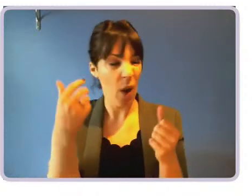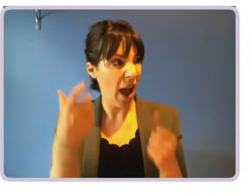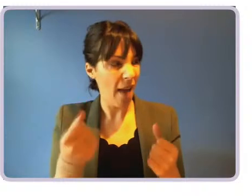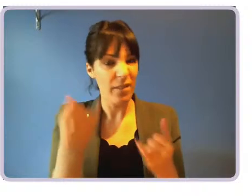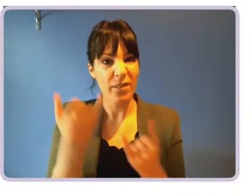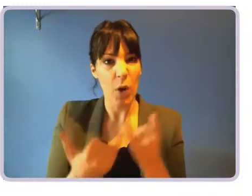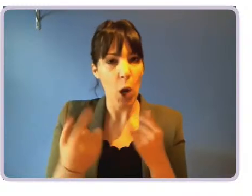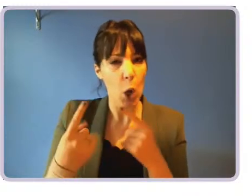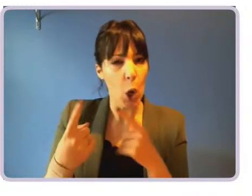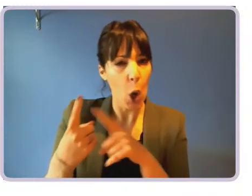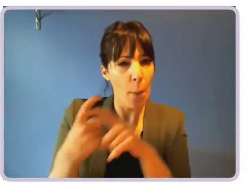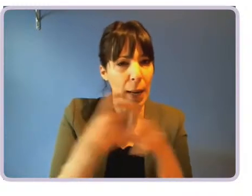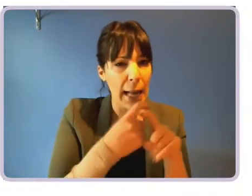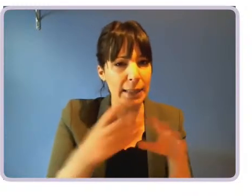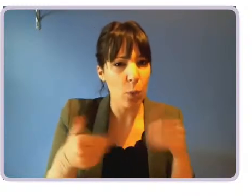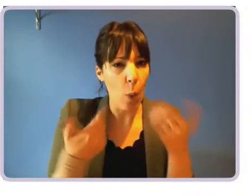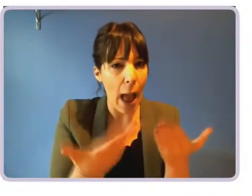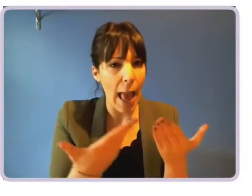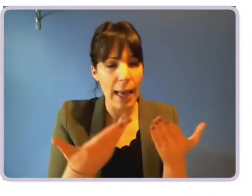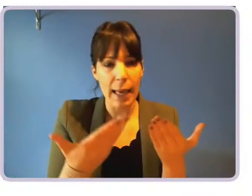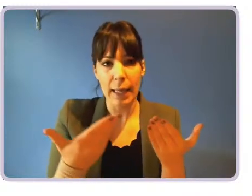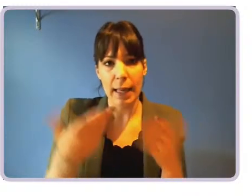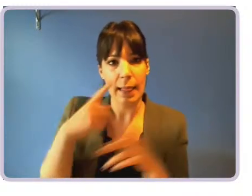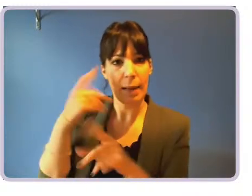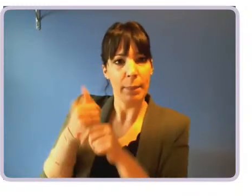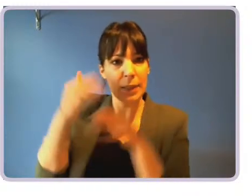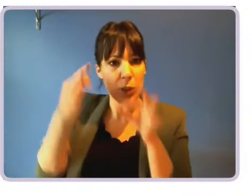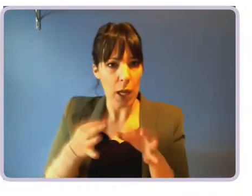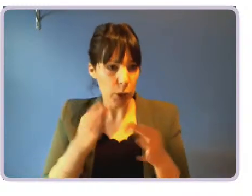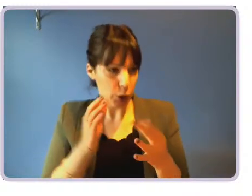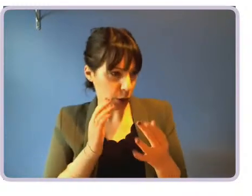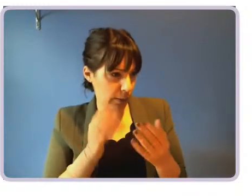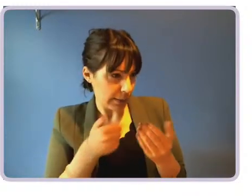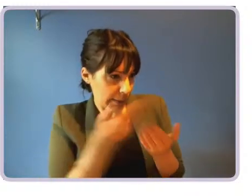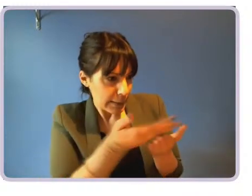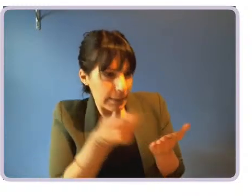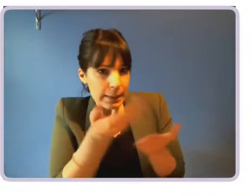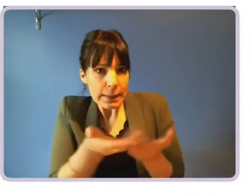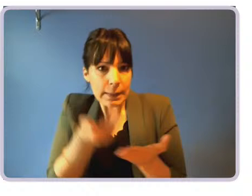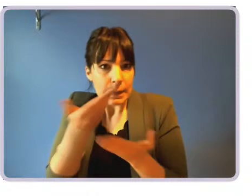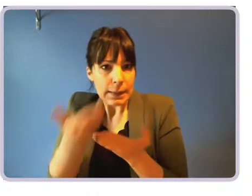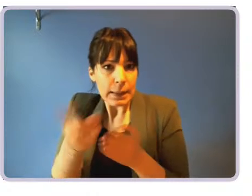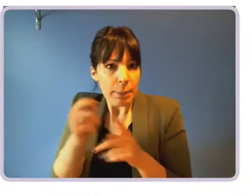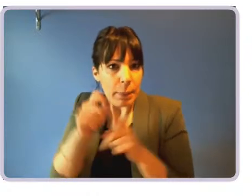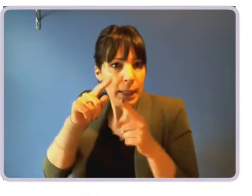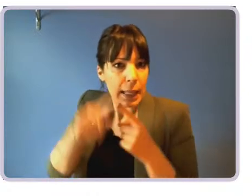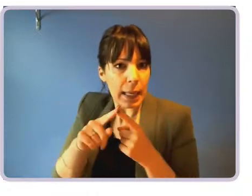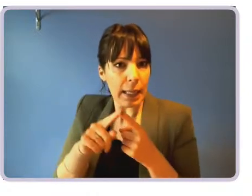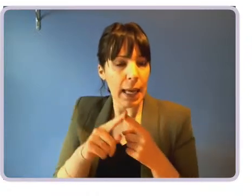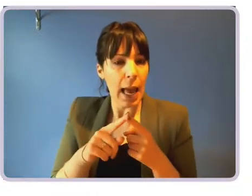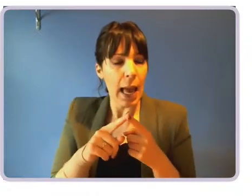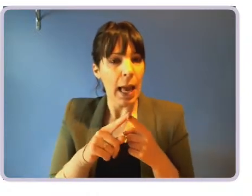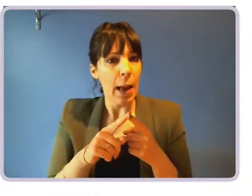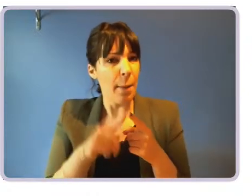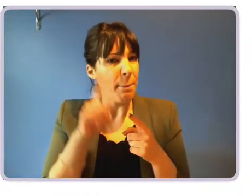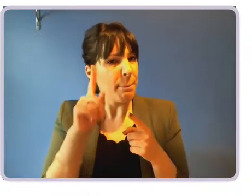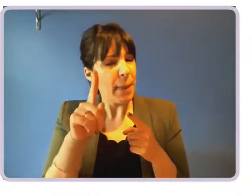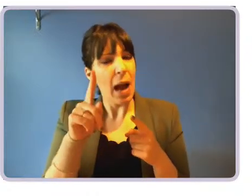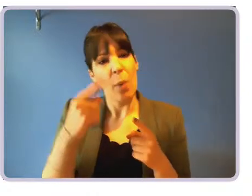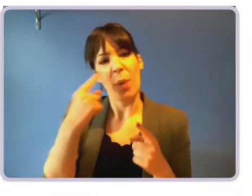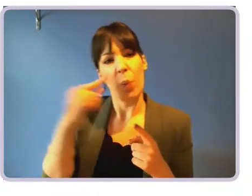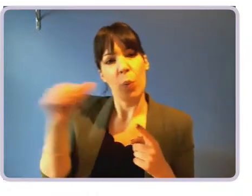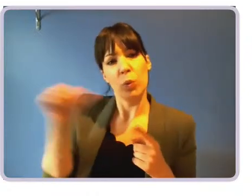that PPE through individuals rather than getting it out to services, no cost